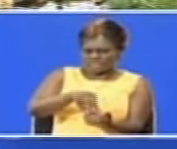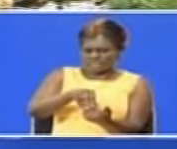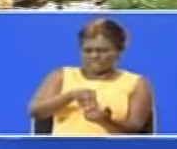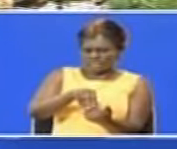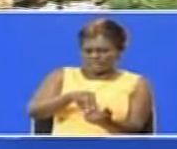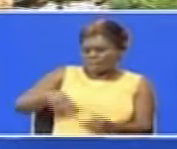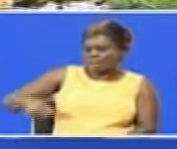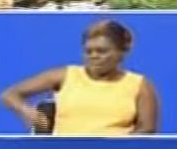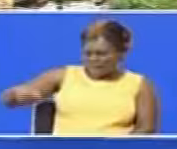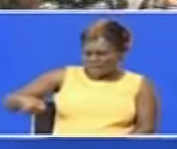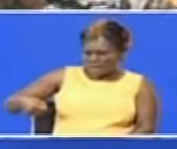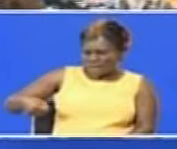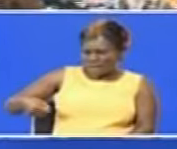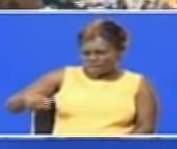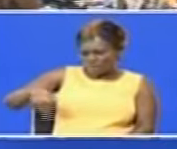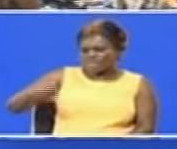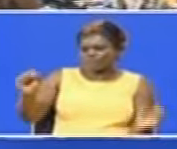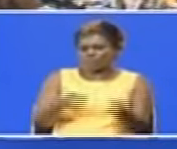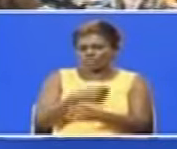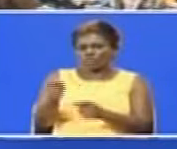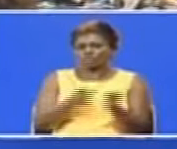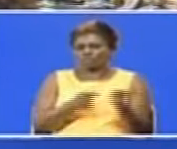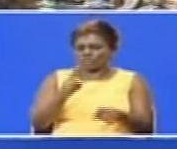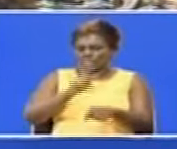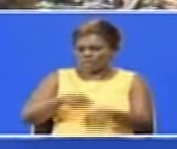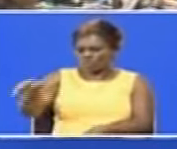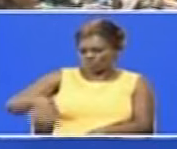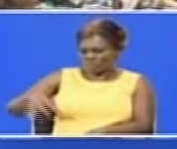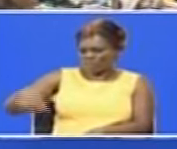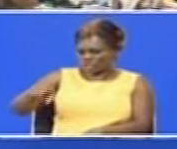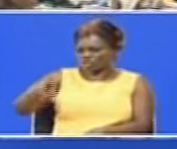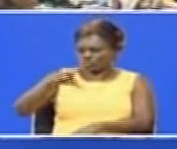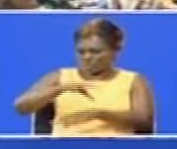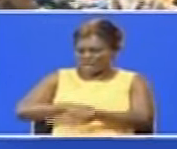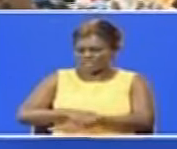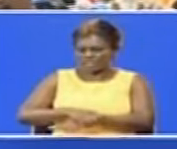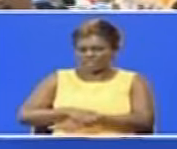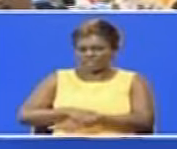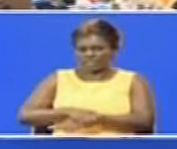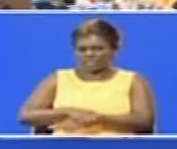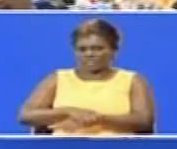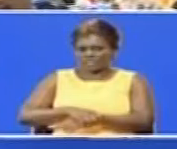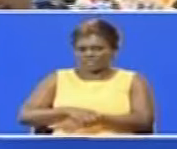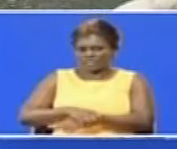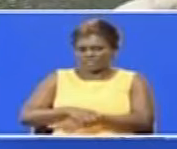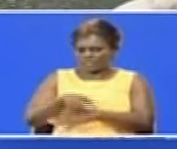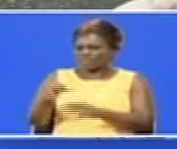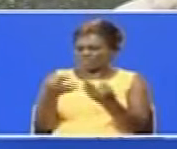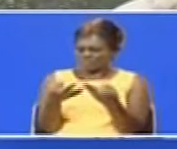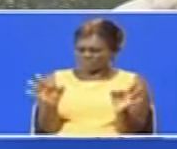that we are unable to control, the ones that when you go to the supermarket, you get them and in large numbers because they are